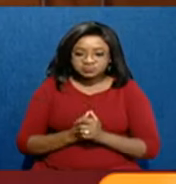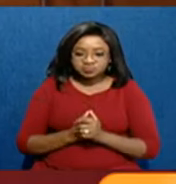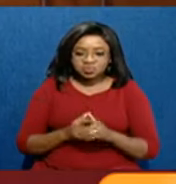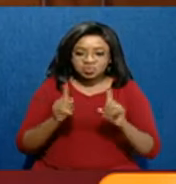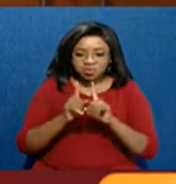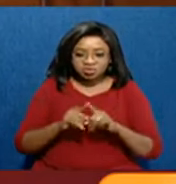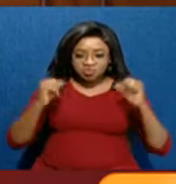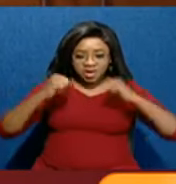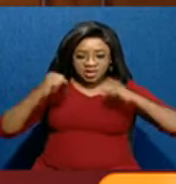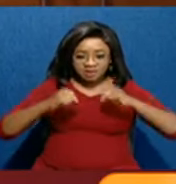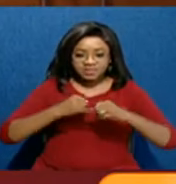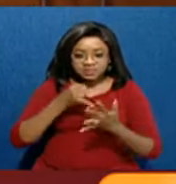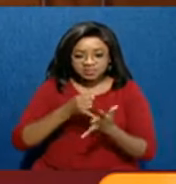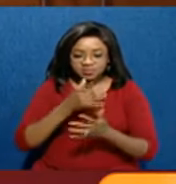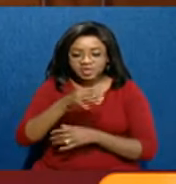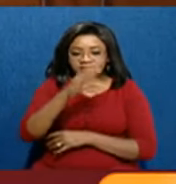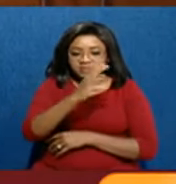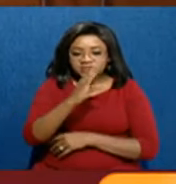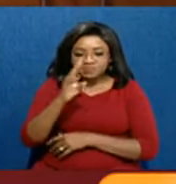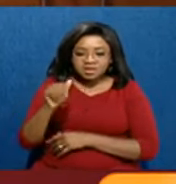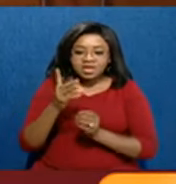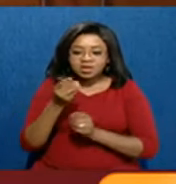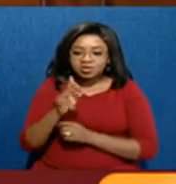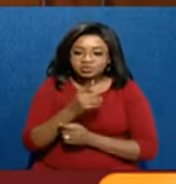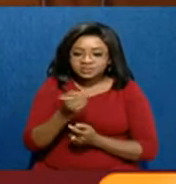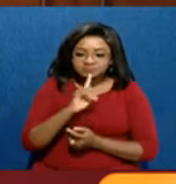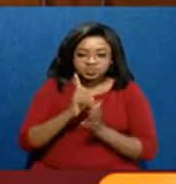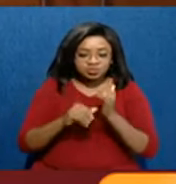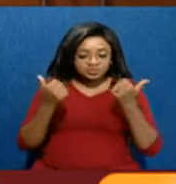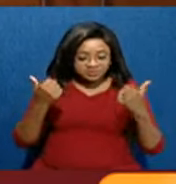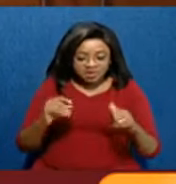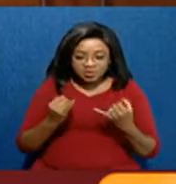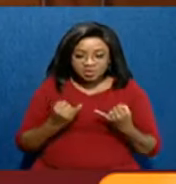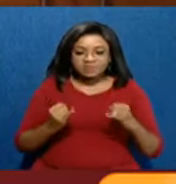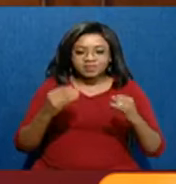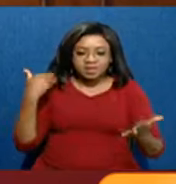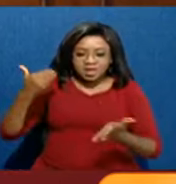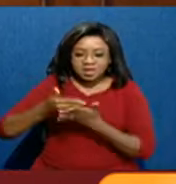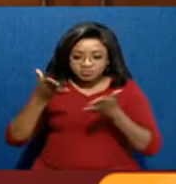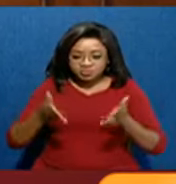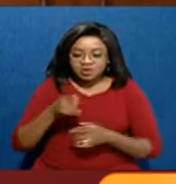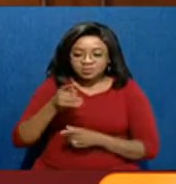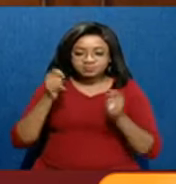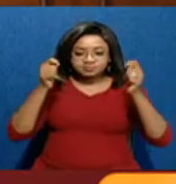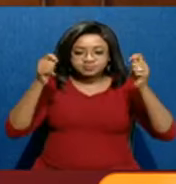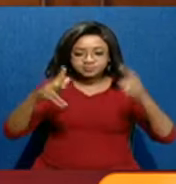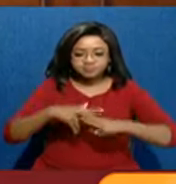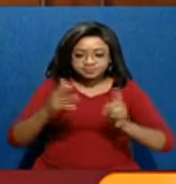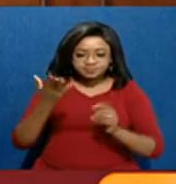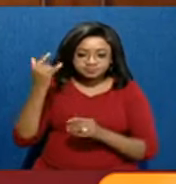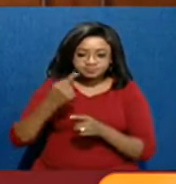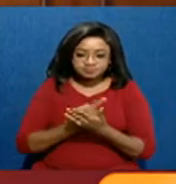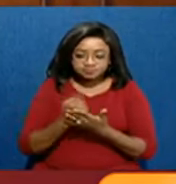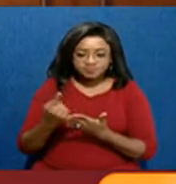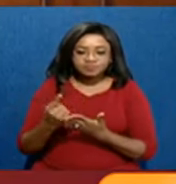agreements contained in that CBA, the doctors say, have not been implemented to date. This strike starting last week, seeking